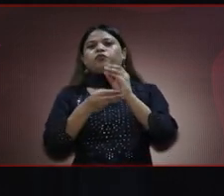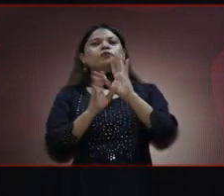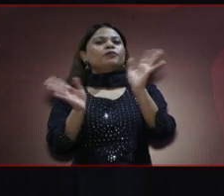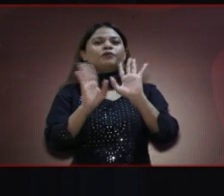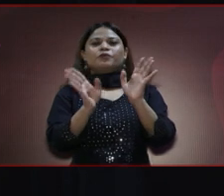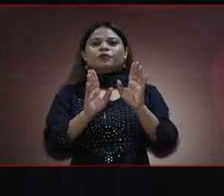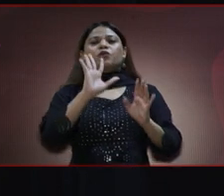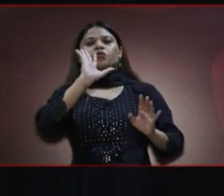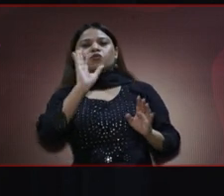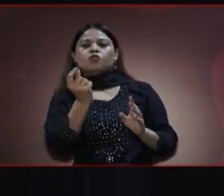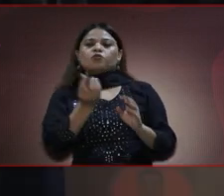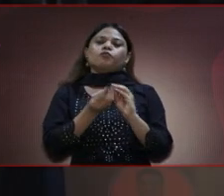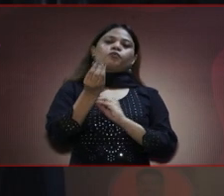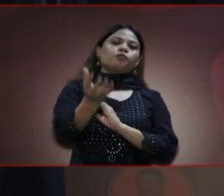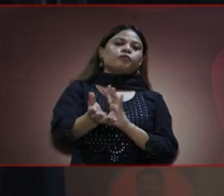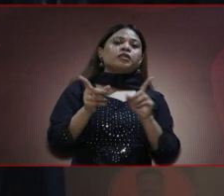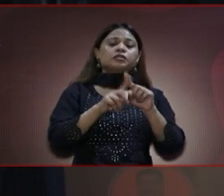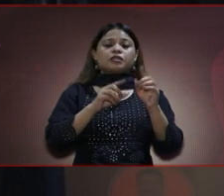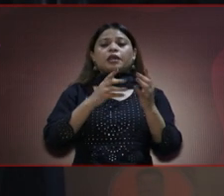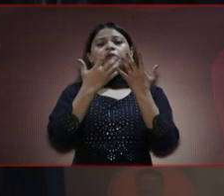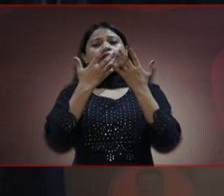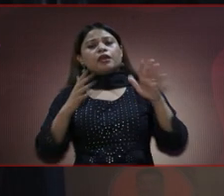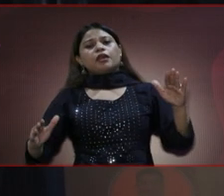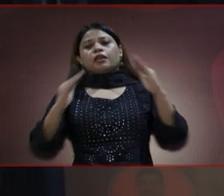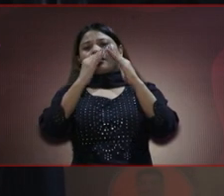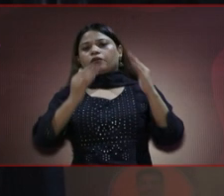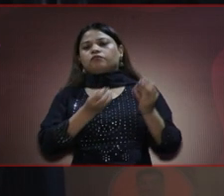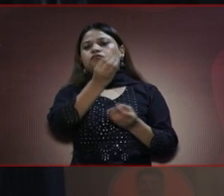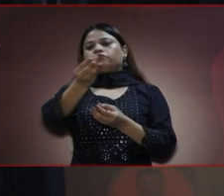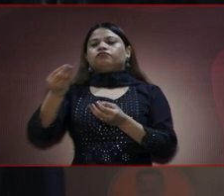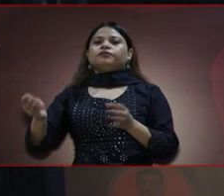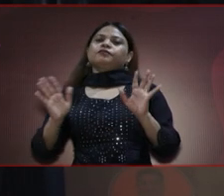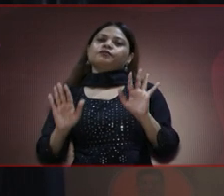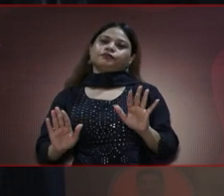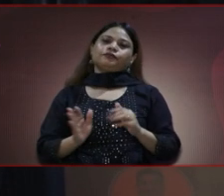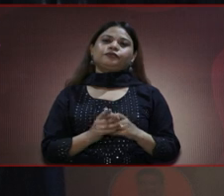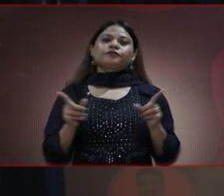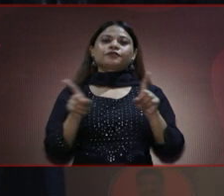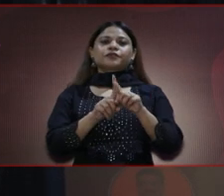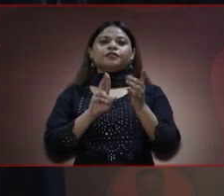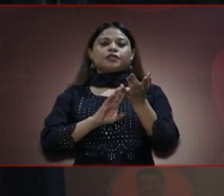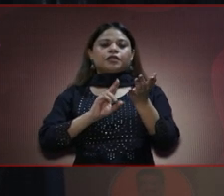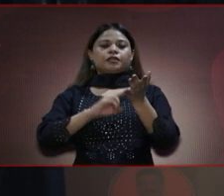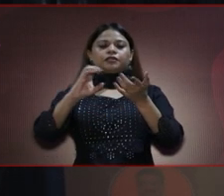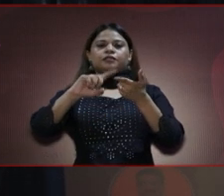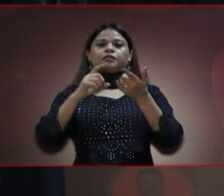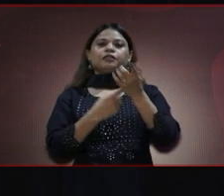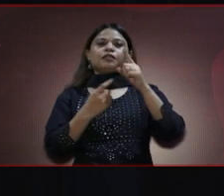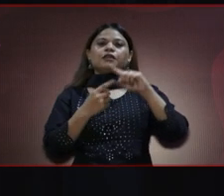codes in India. We are also launching a dedicated storefront for NCERT books on